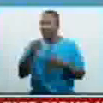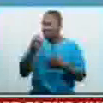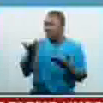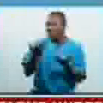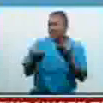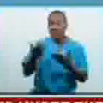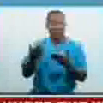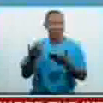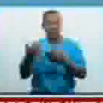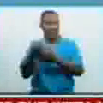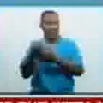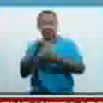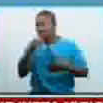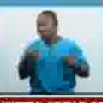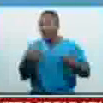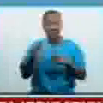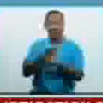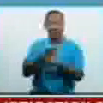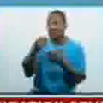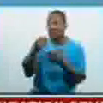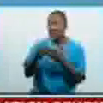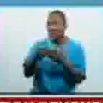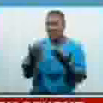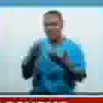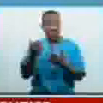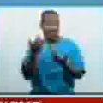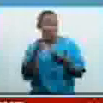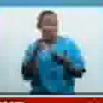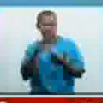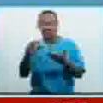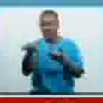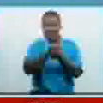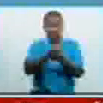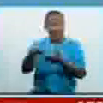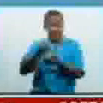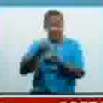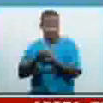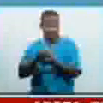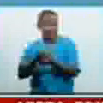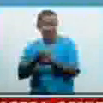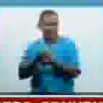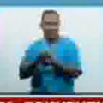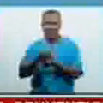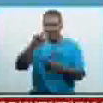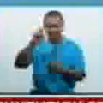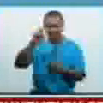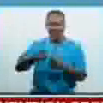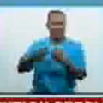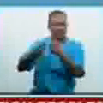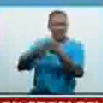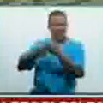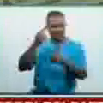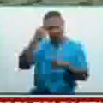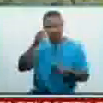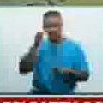enough expertise to save these items from destruction or deterioration and professionally preserve them for